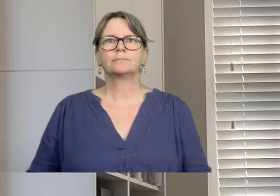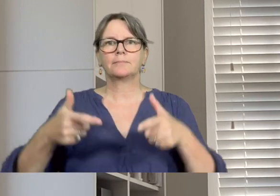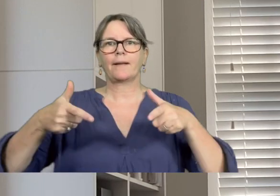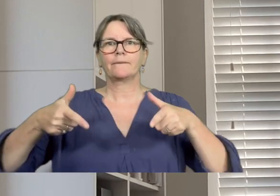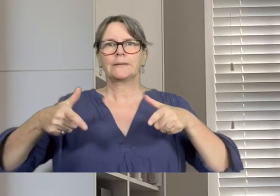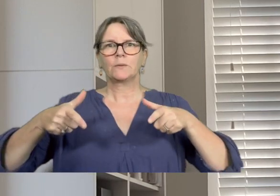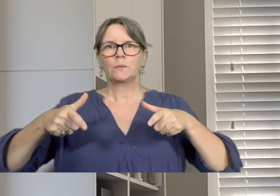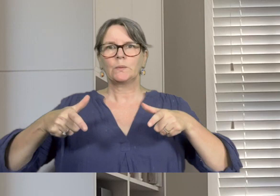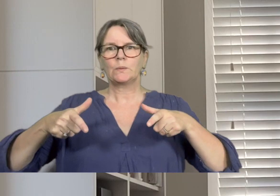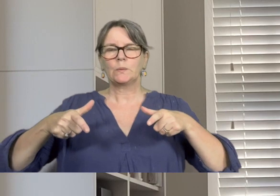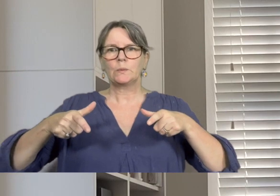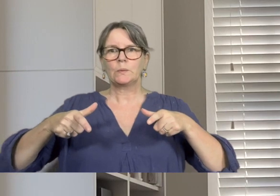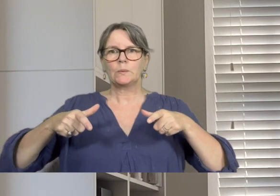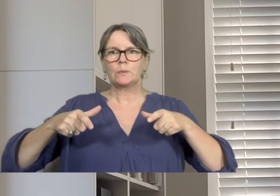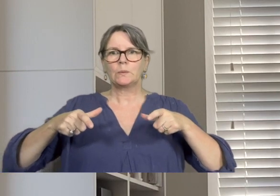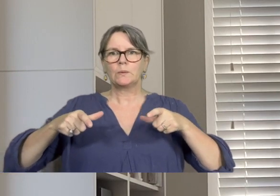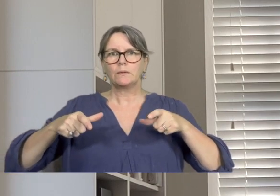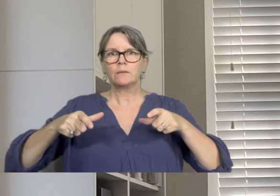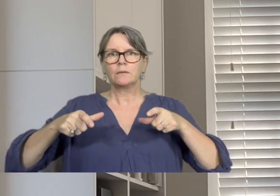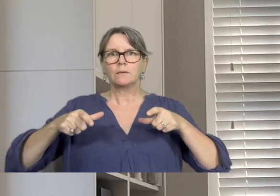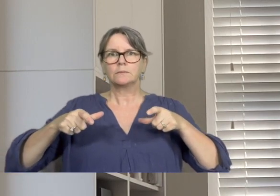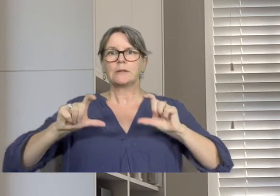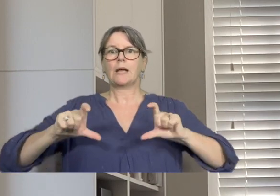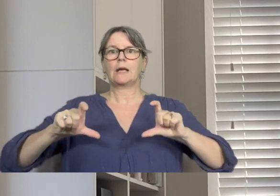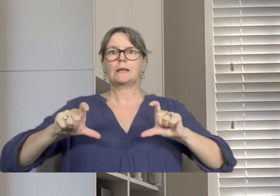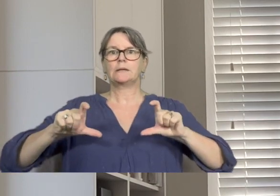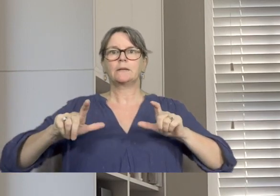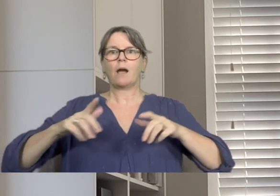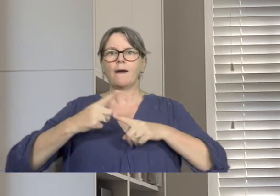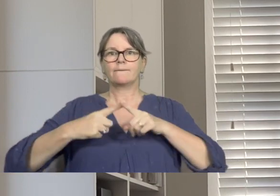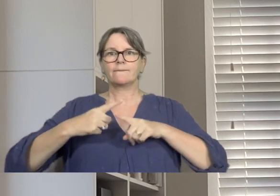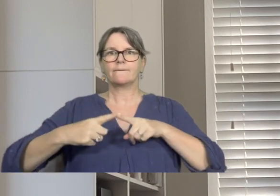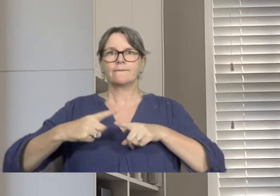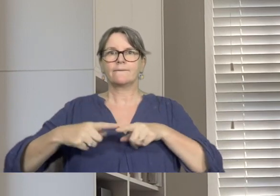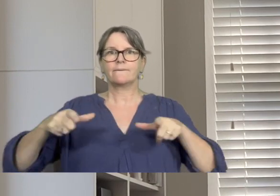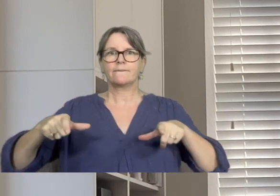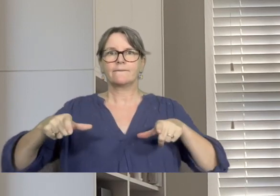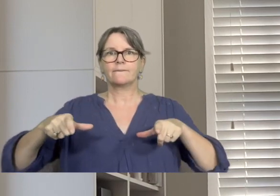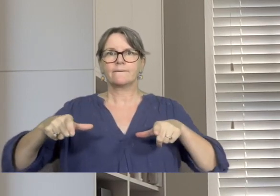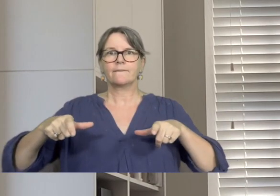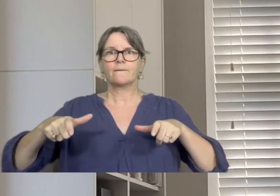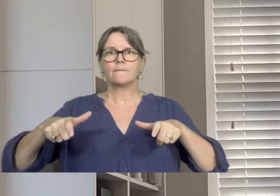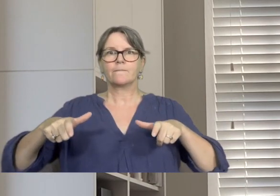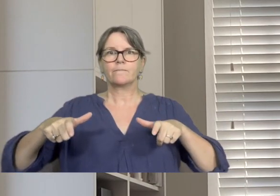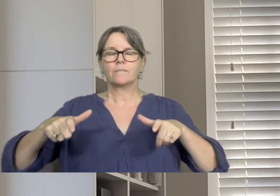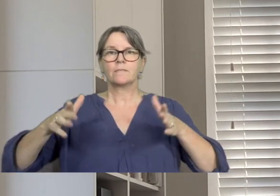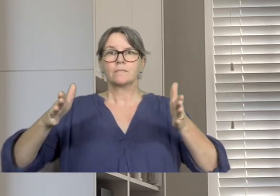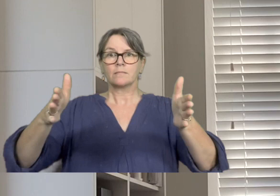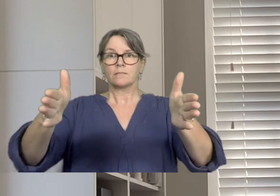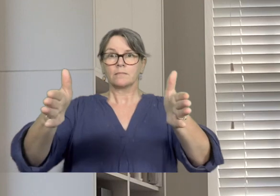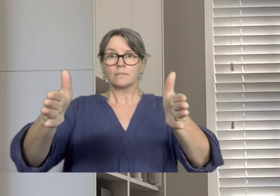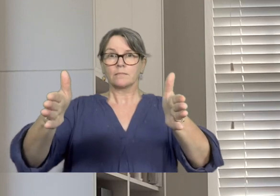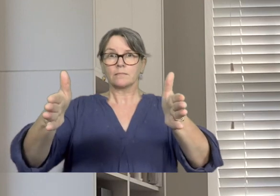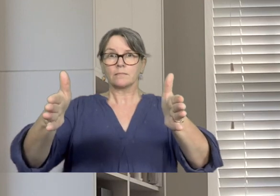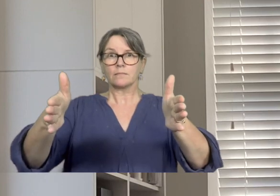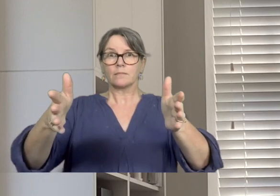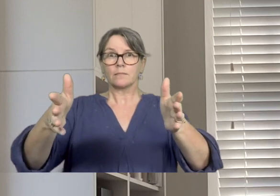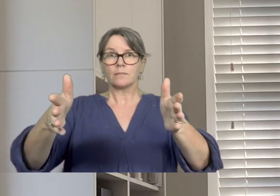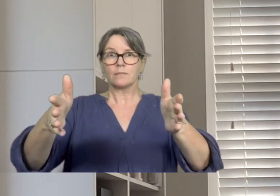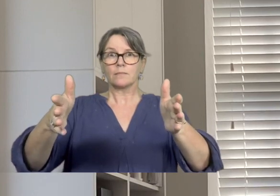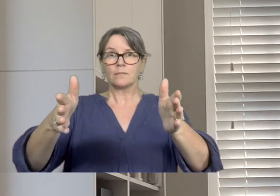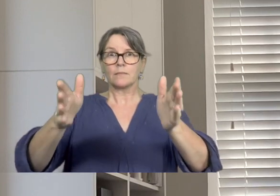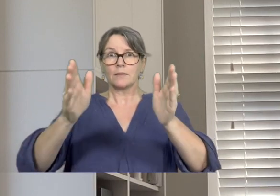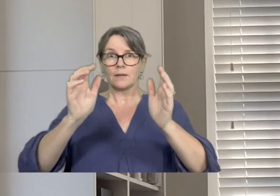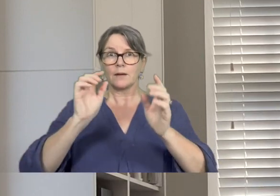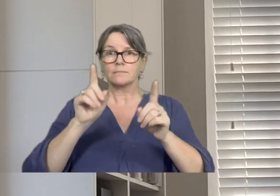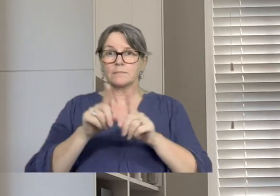curl through that pelvis and roll halfway. We're going to sit in this nice comfortable position. We're going to take a breath in.